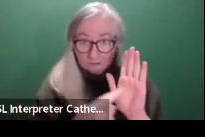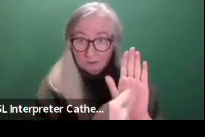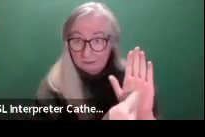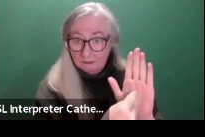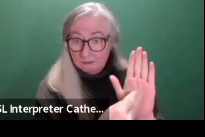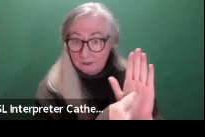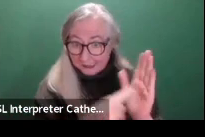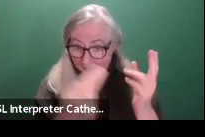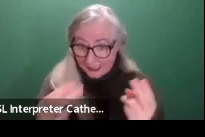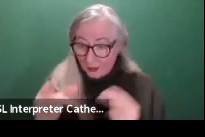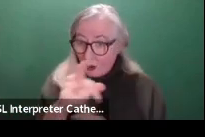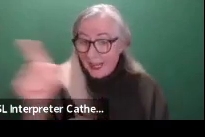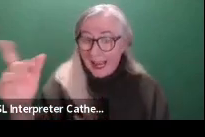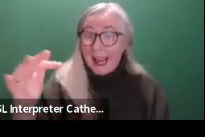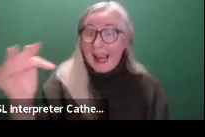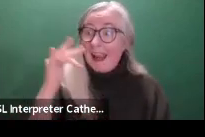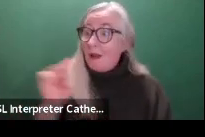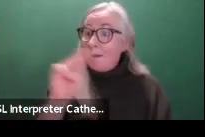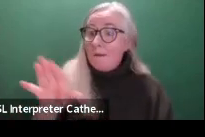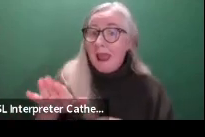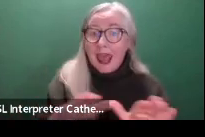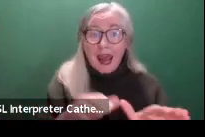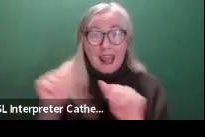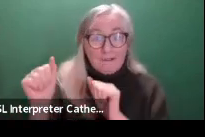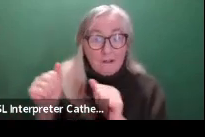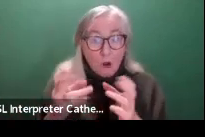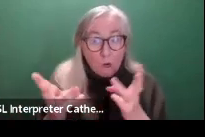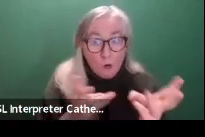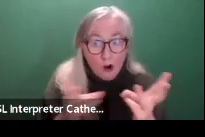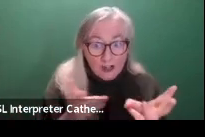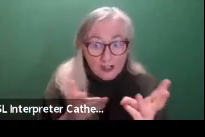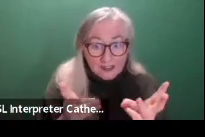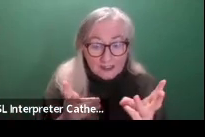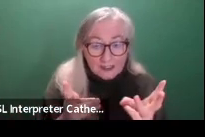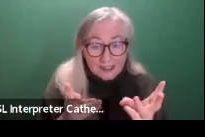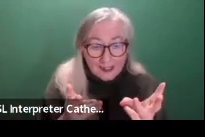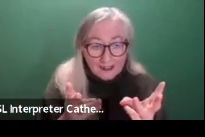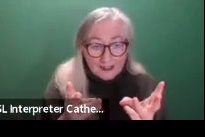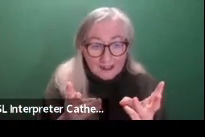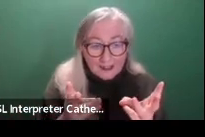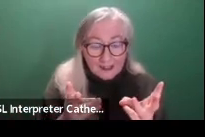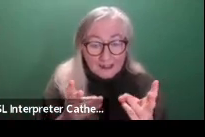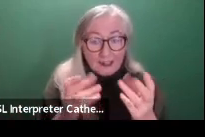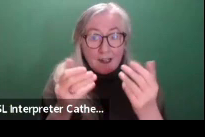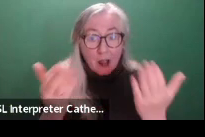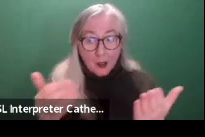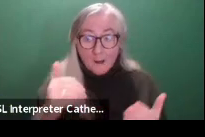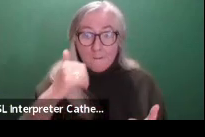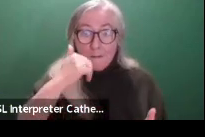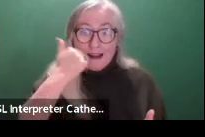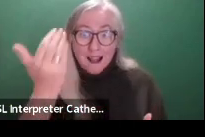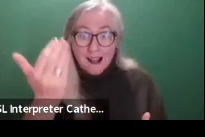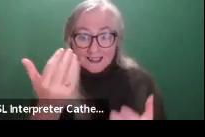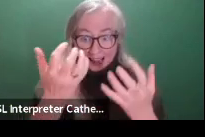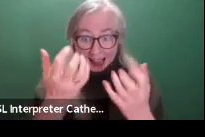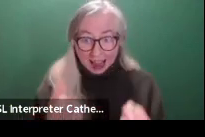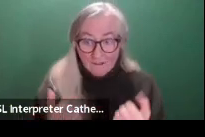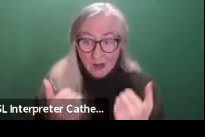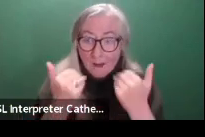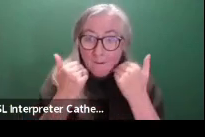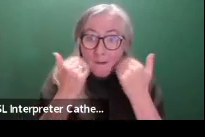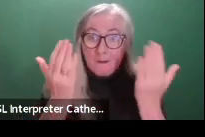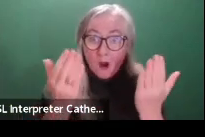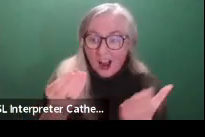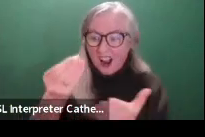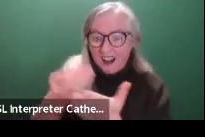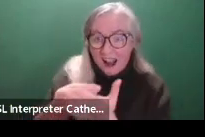people leave work, I've come on to this, but if people leave work because of their menopause, it costs